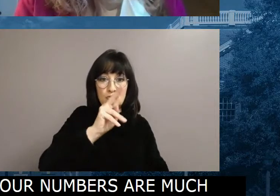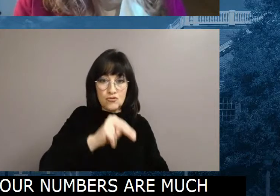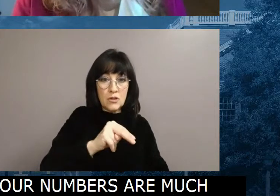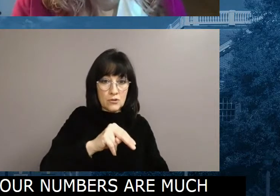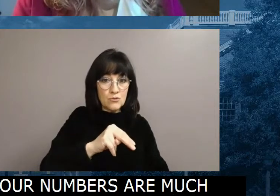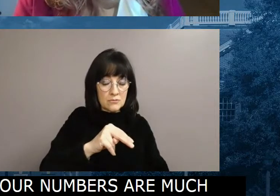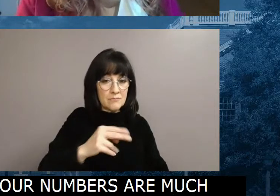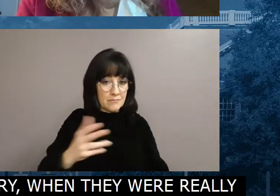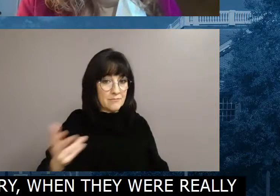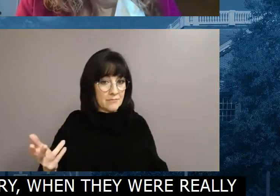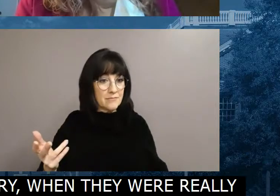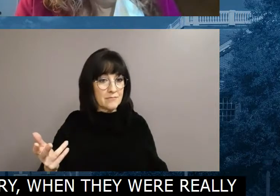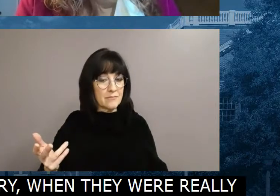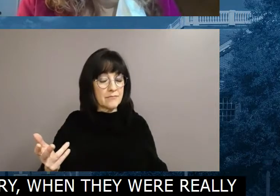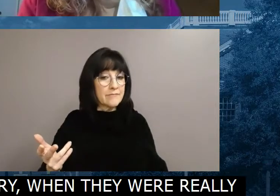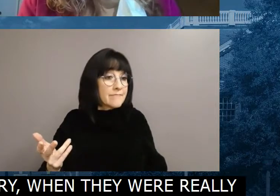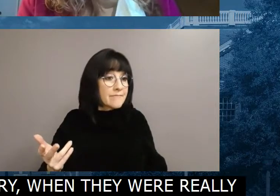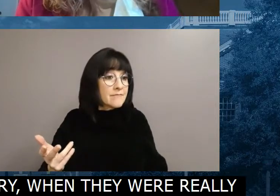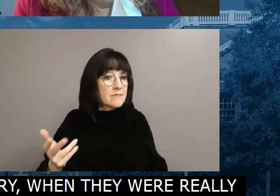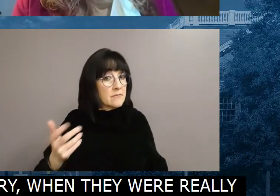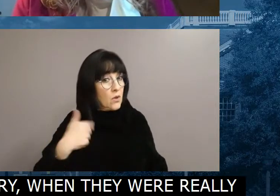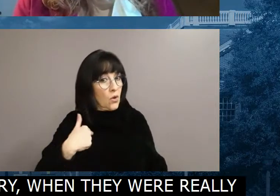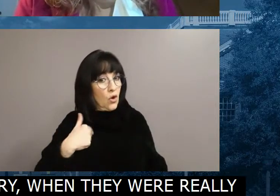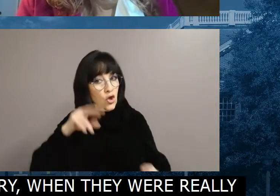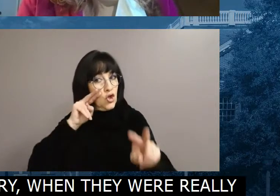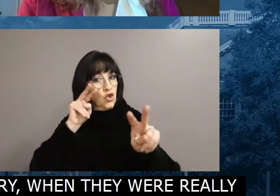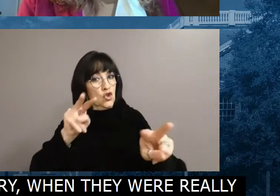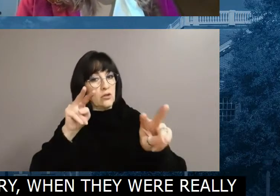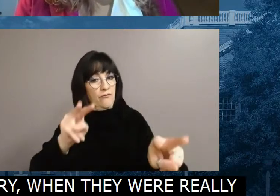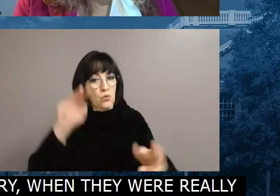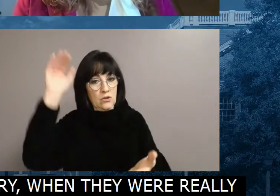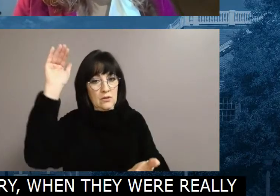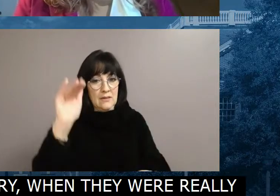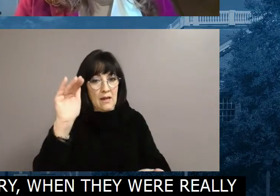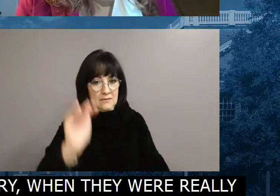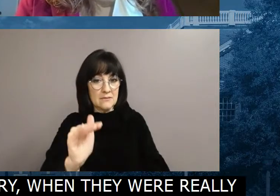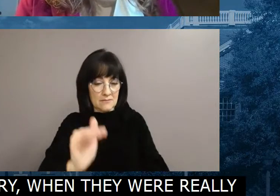higher than we'd like to see them. And we are in a part of the country,